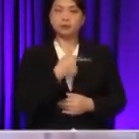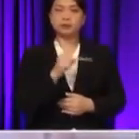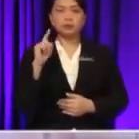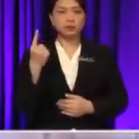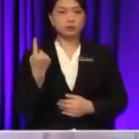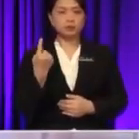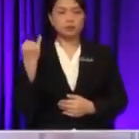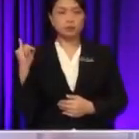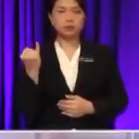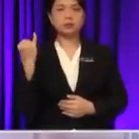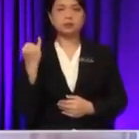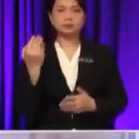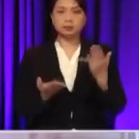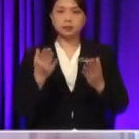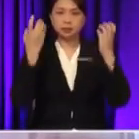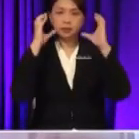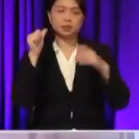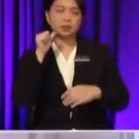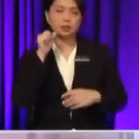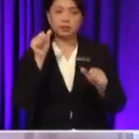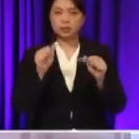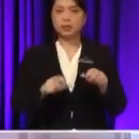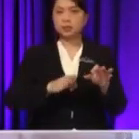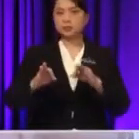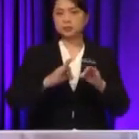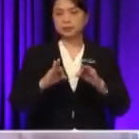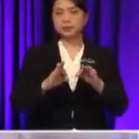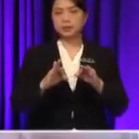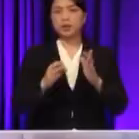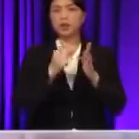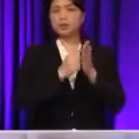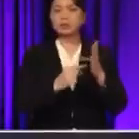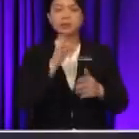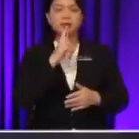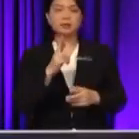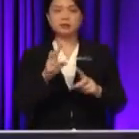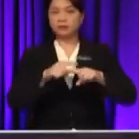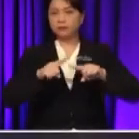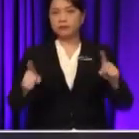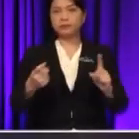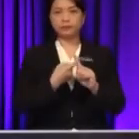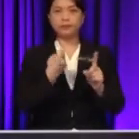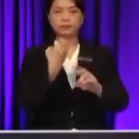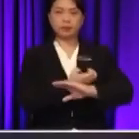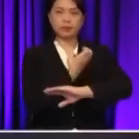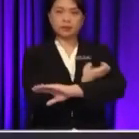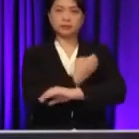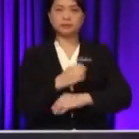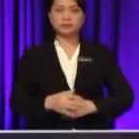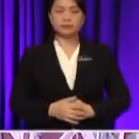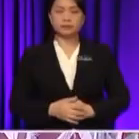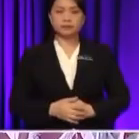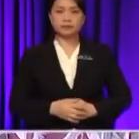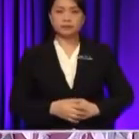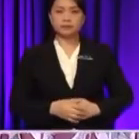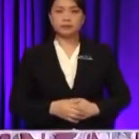Teacher Mira can explain why articles are different from essays. Okay, so the difference of article with other essay is the tone